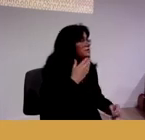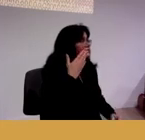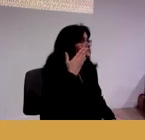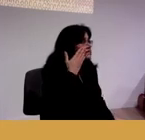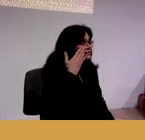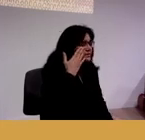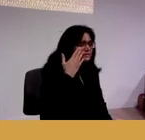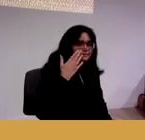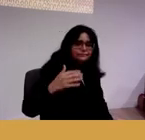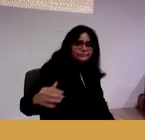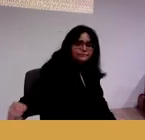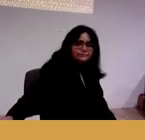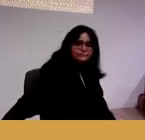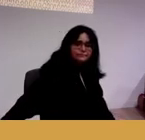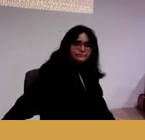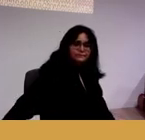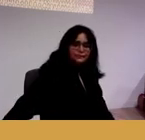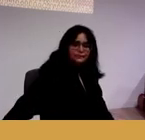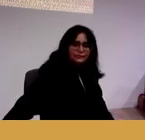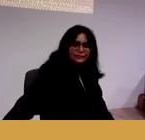truth telling sits.